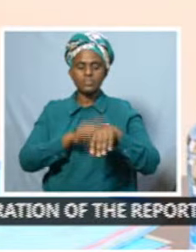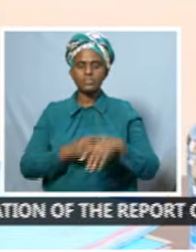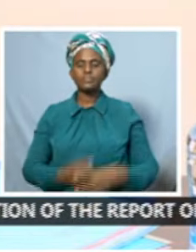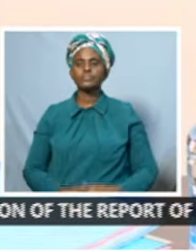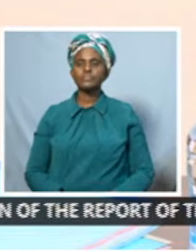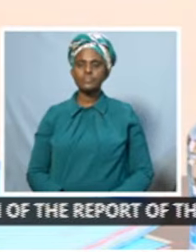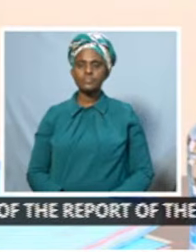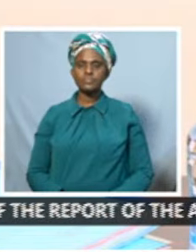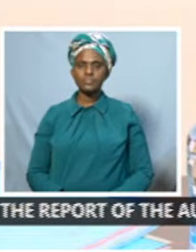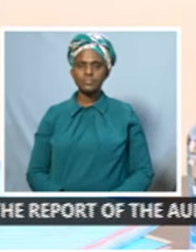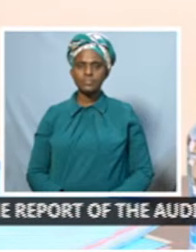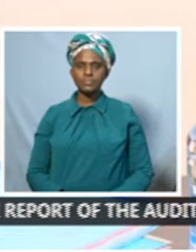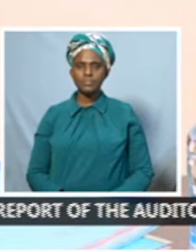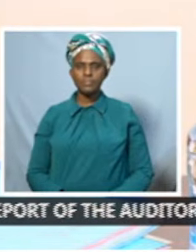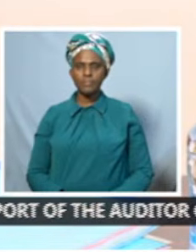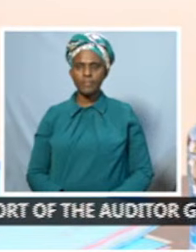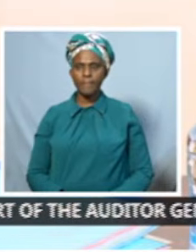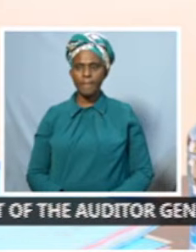frame.